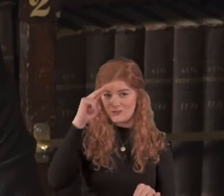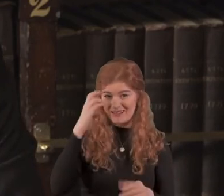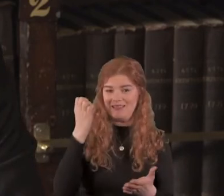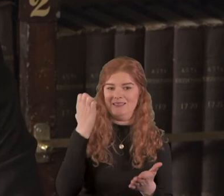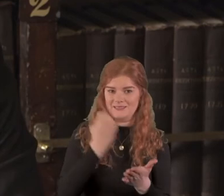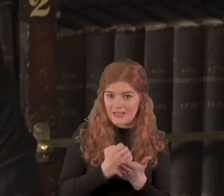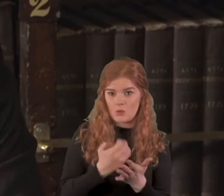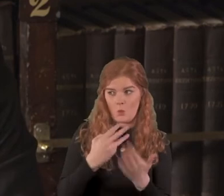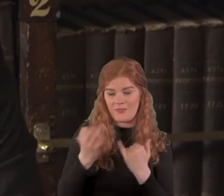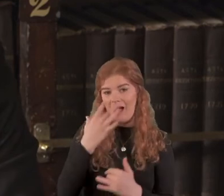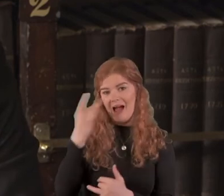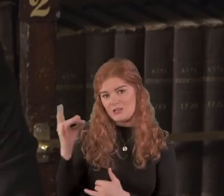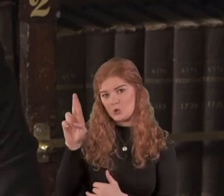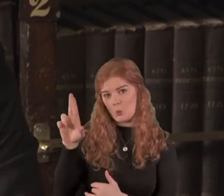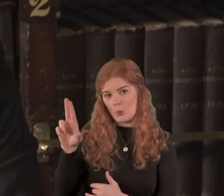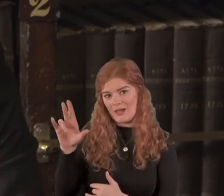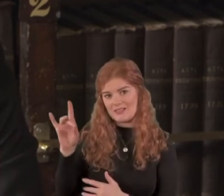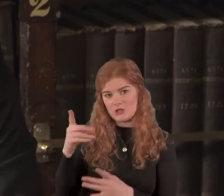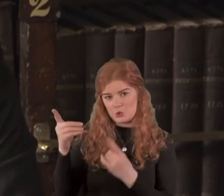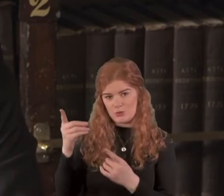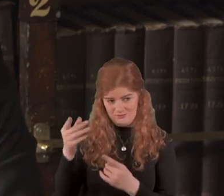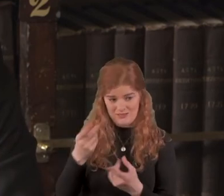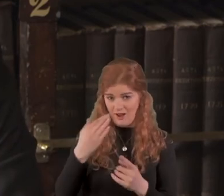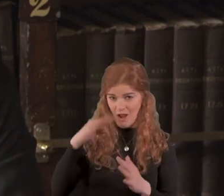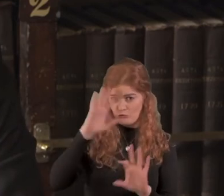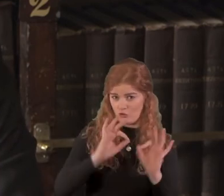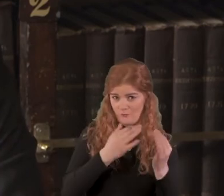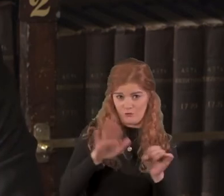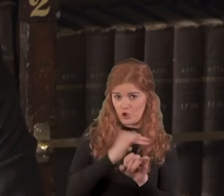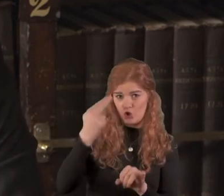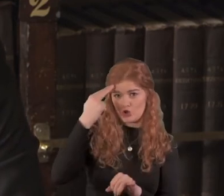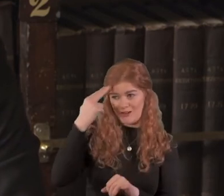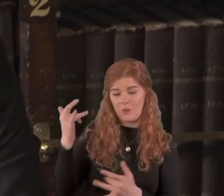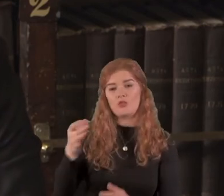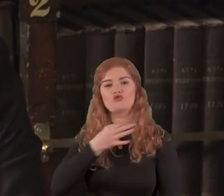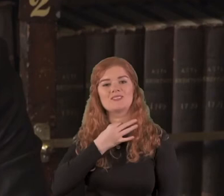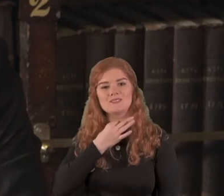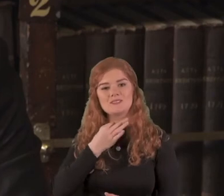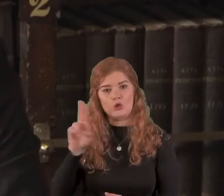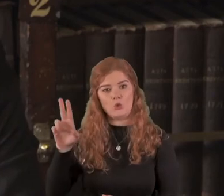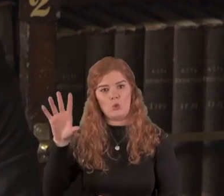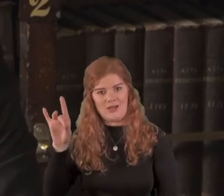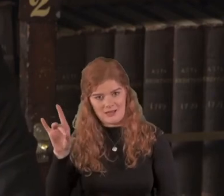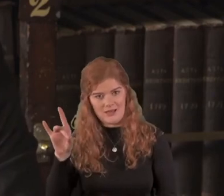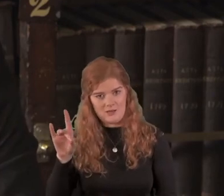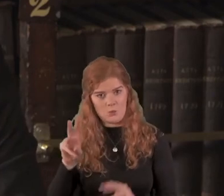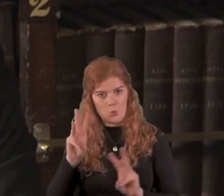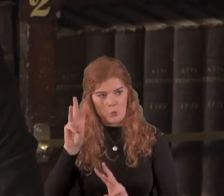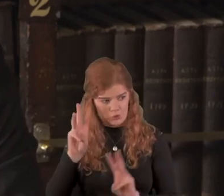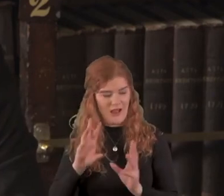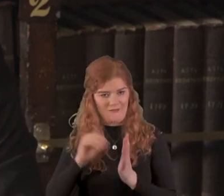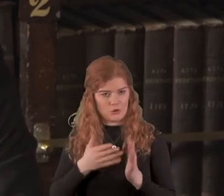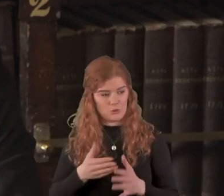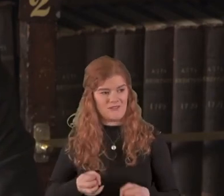what they were asking the British to do? Did the Irish delegation understand the risks that the British potentially were taking? But